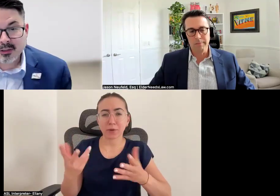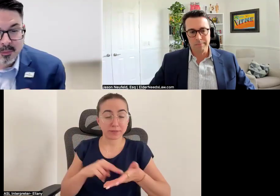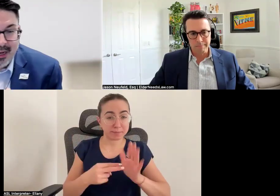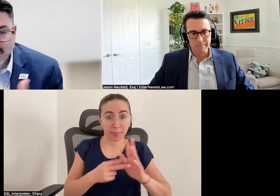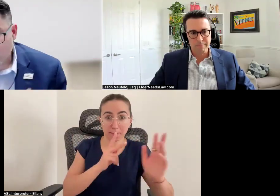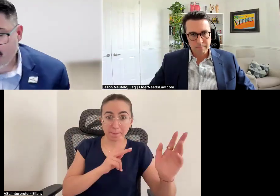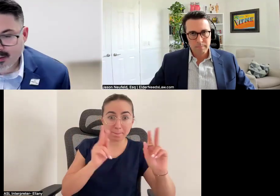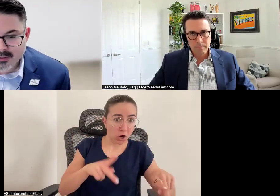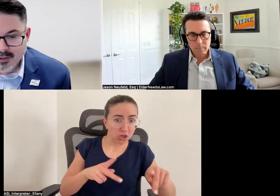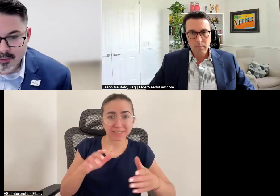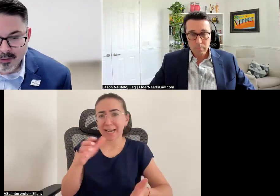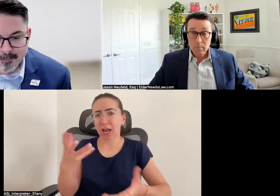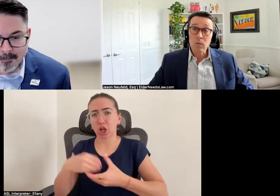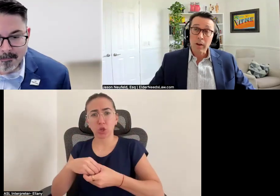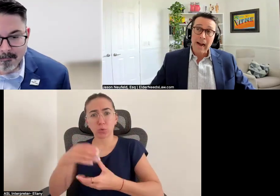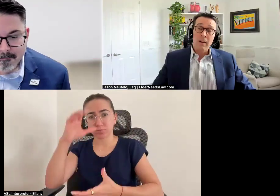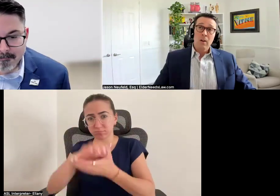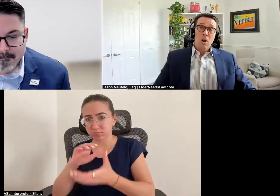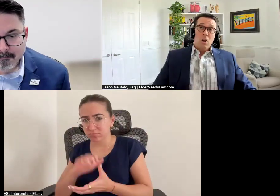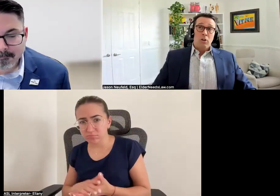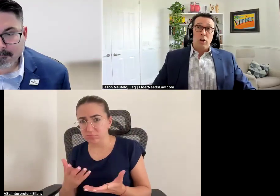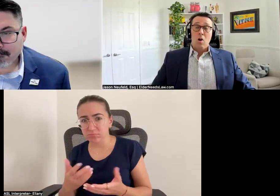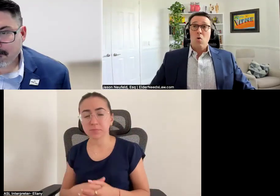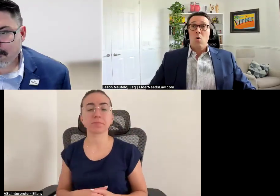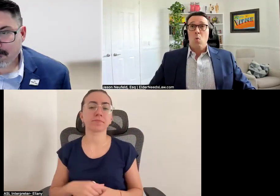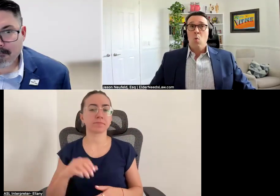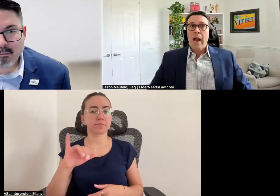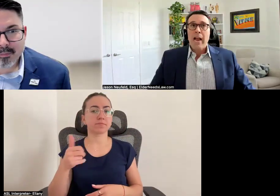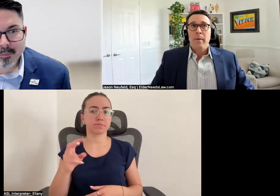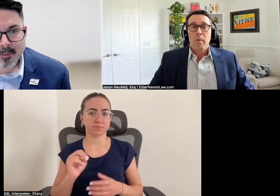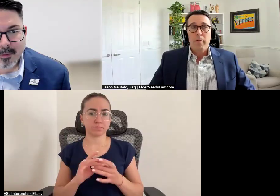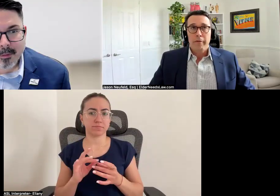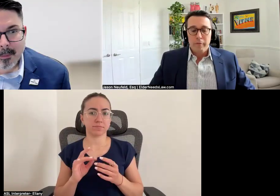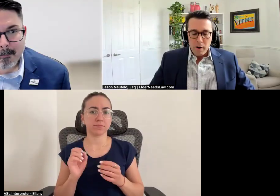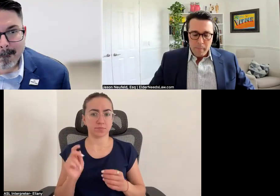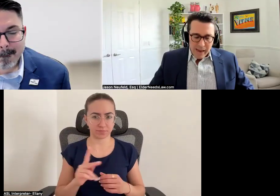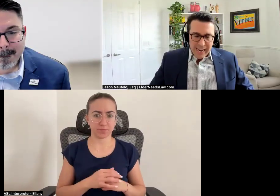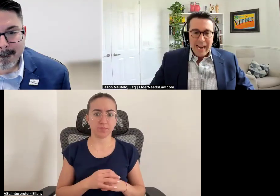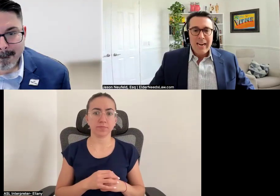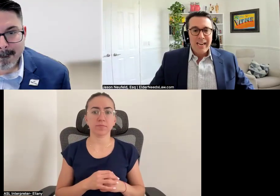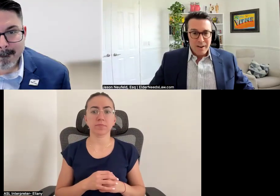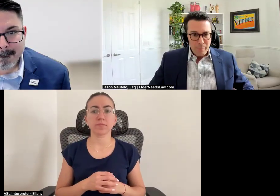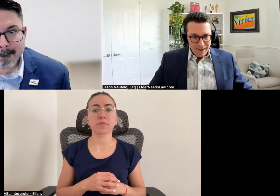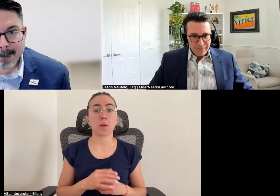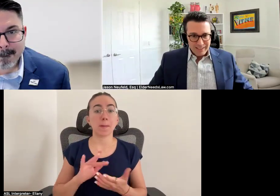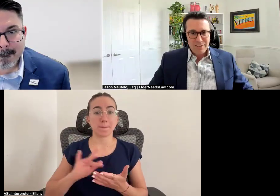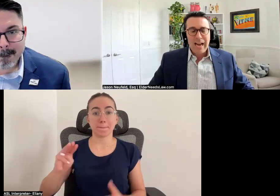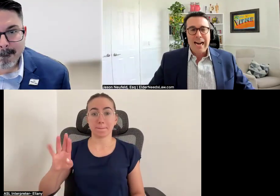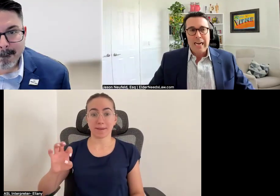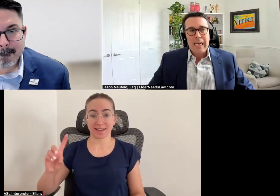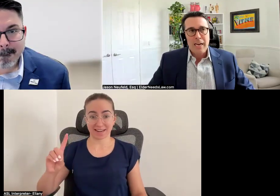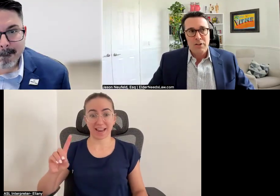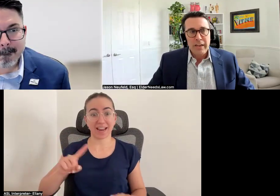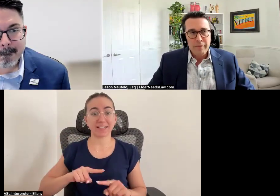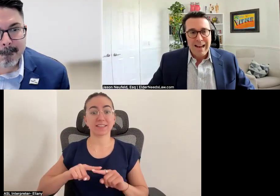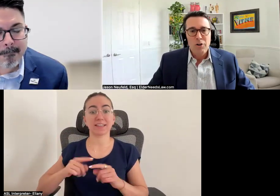include the spouse, or how does that work? Yeah. So when Medicaid, independent of